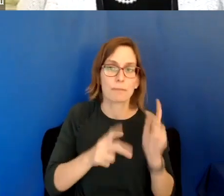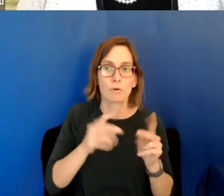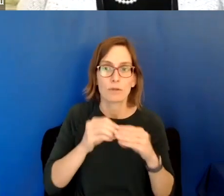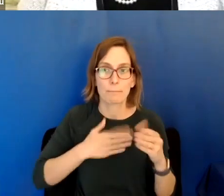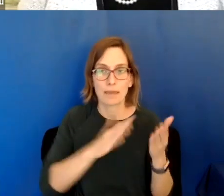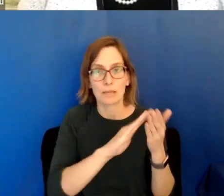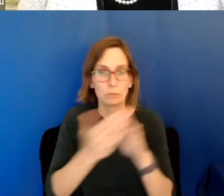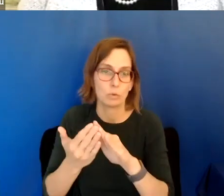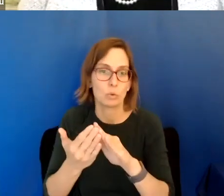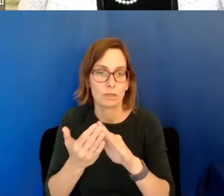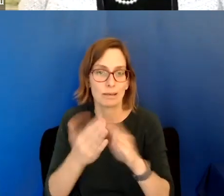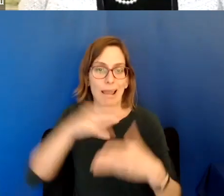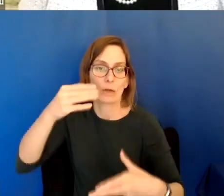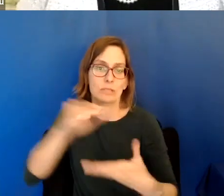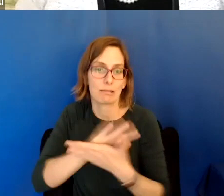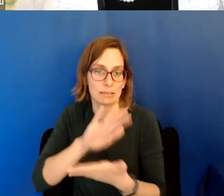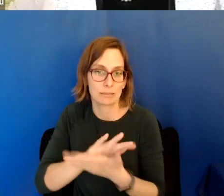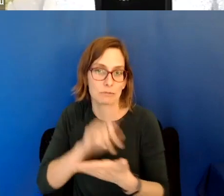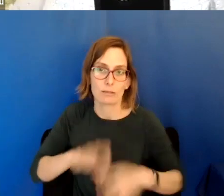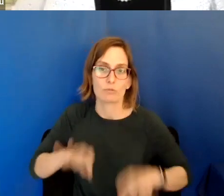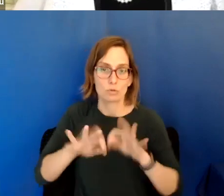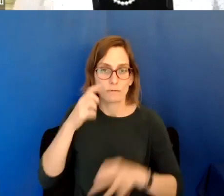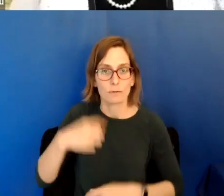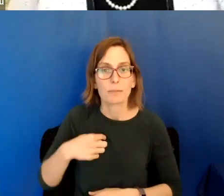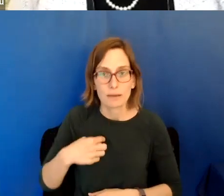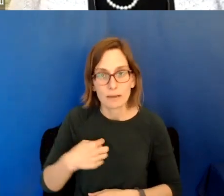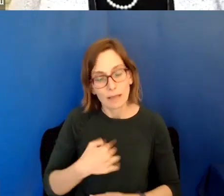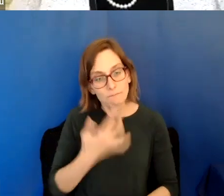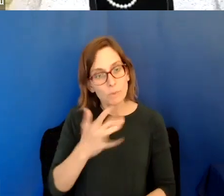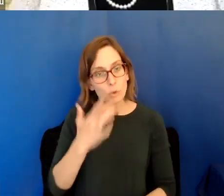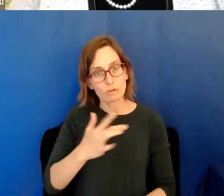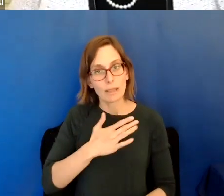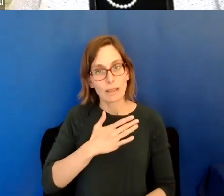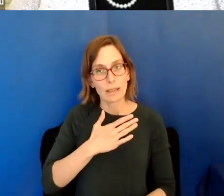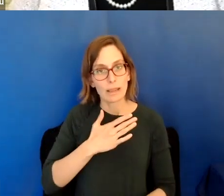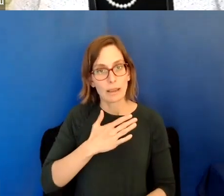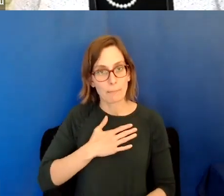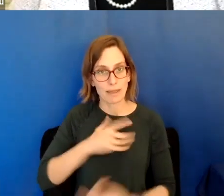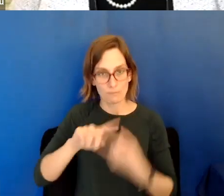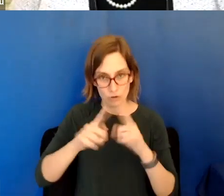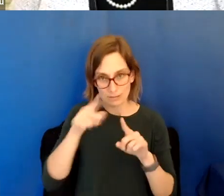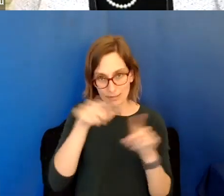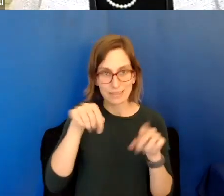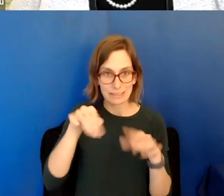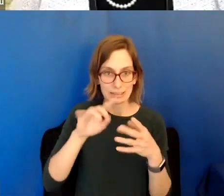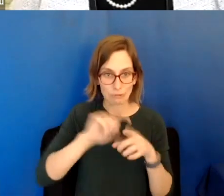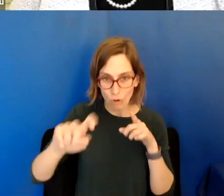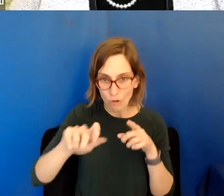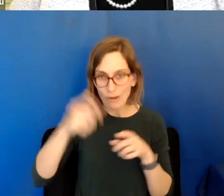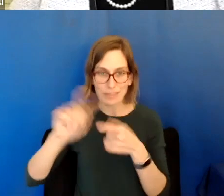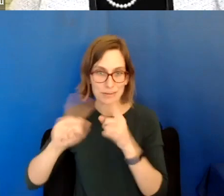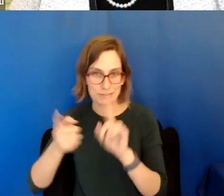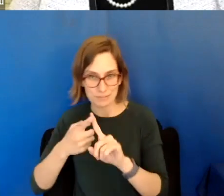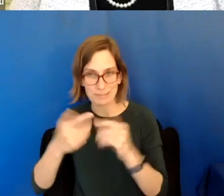been really, really crucial for me. And I'm really fortunate for my colleague friends on this call, as well as other friends and folks that I have